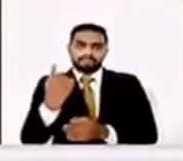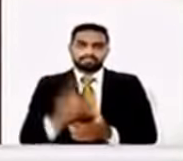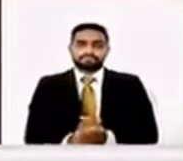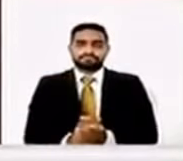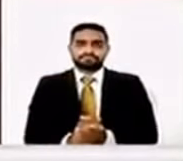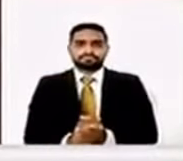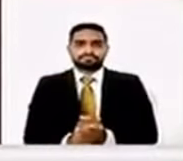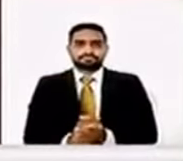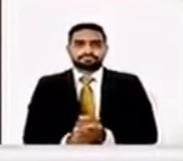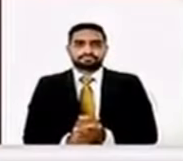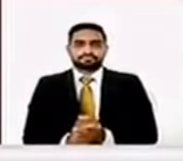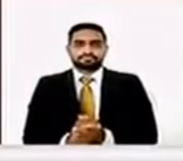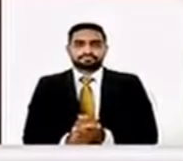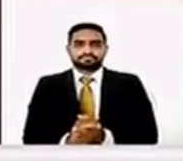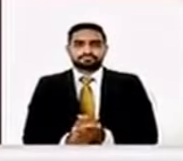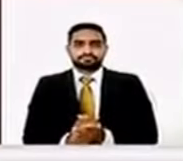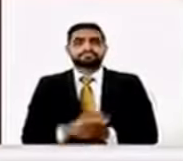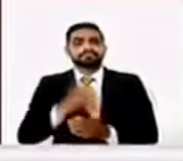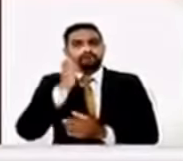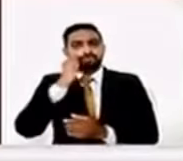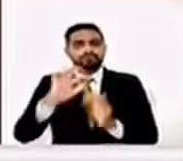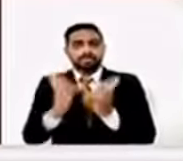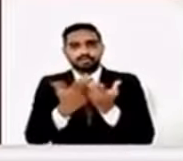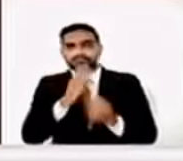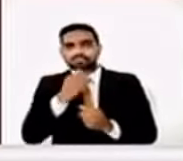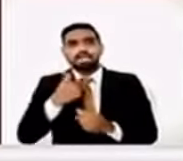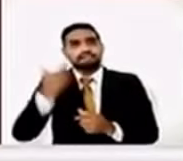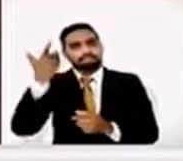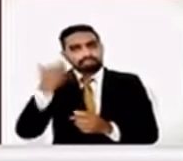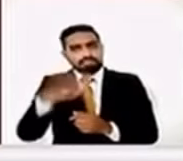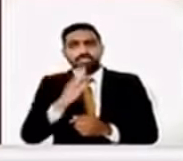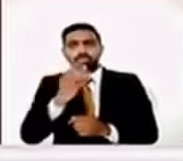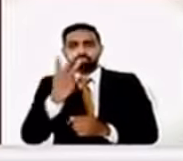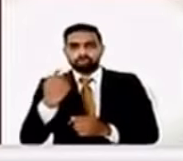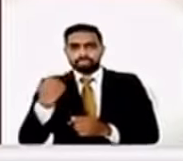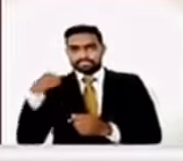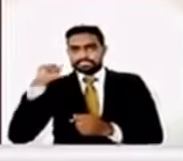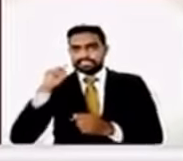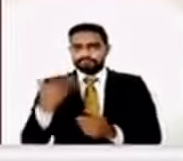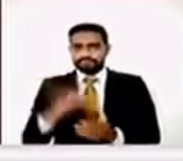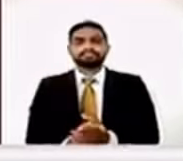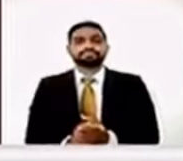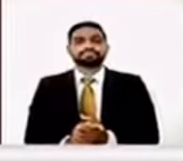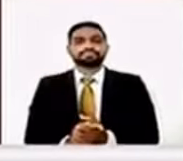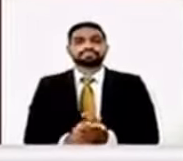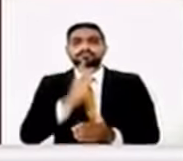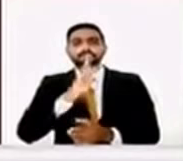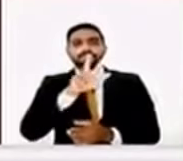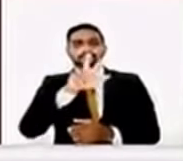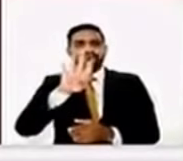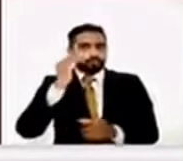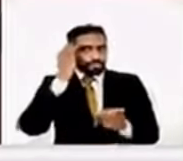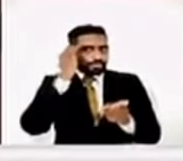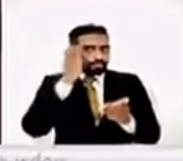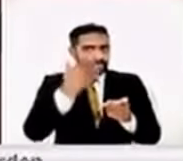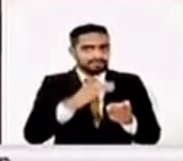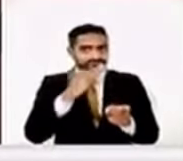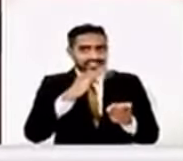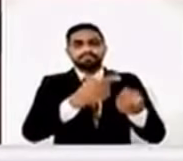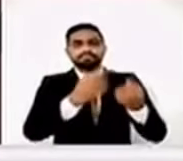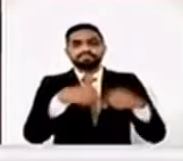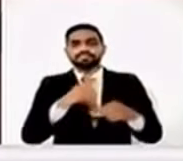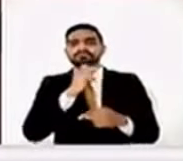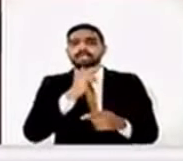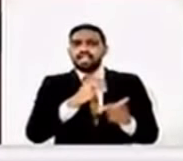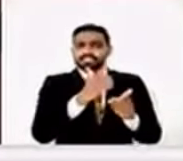Three COVID-19 related deaths were reported yesterday. The deceased is an 84-year-old woman and two men aged 70 and 75. According